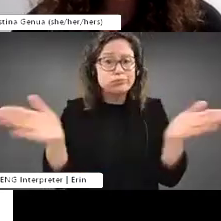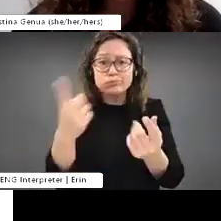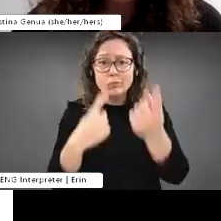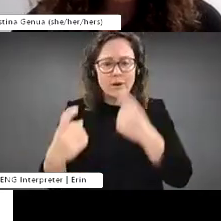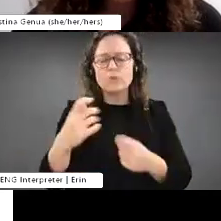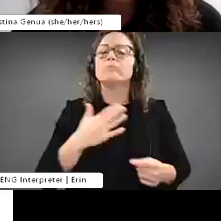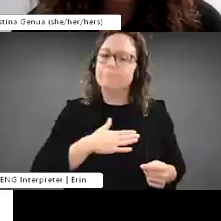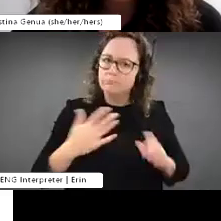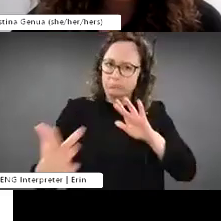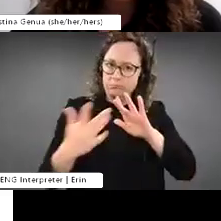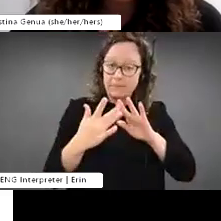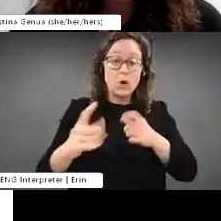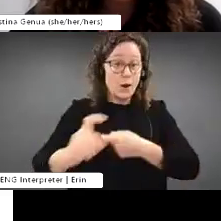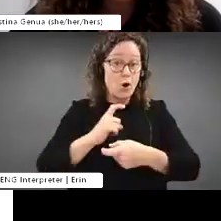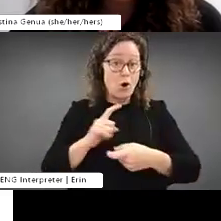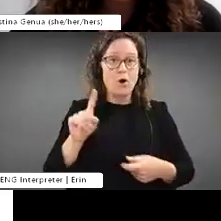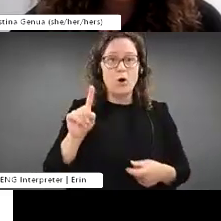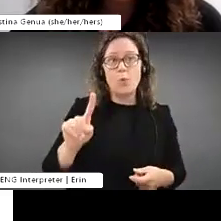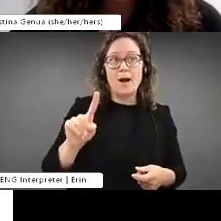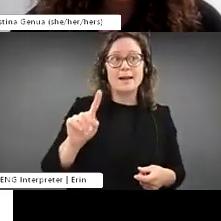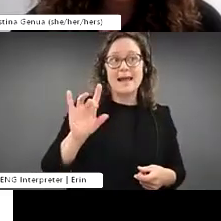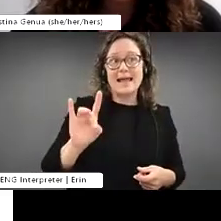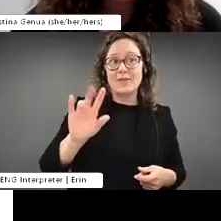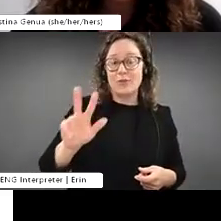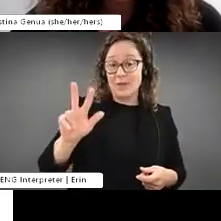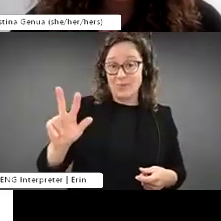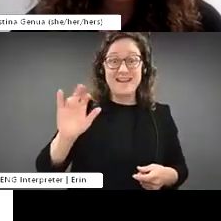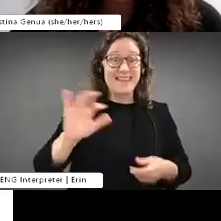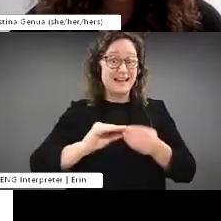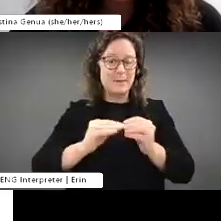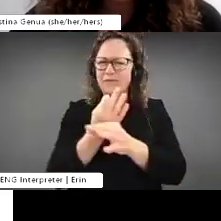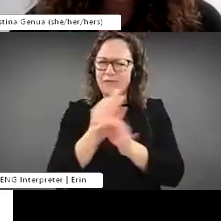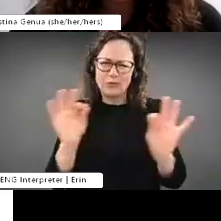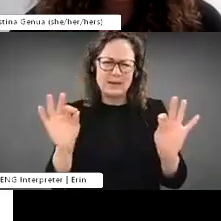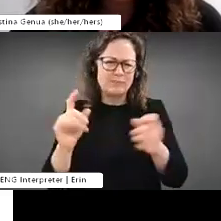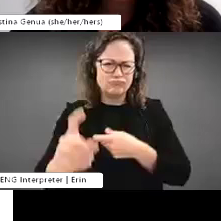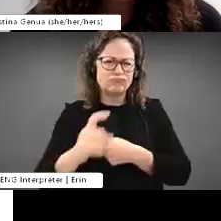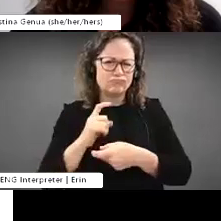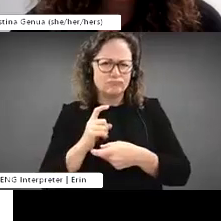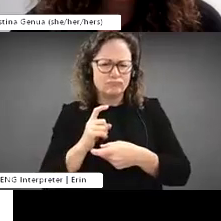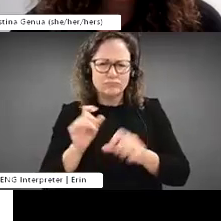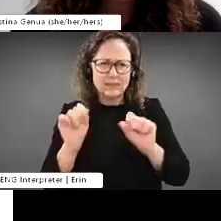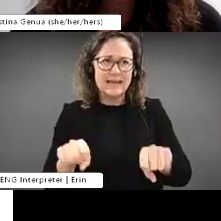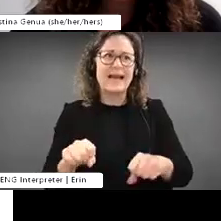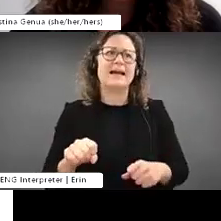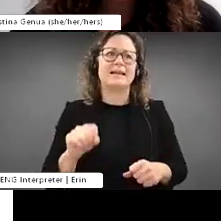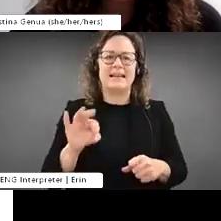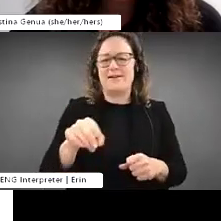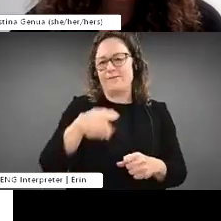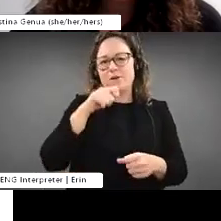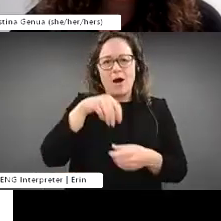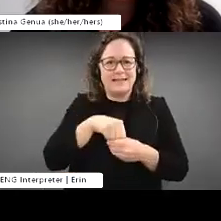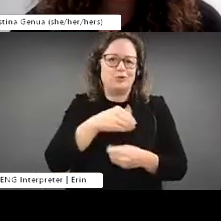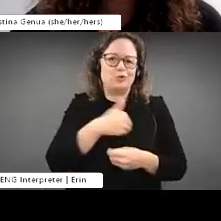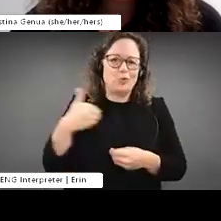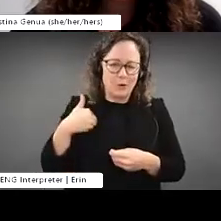have a 1-800 number or 1-833 number. It's a toll-free number for people to call as well if you're outside of the GTA